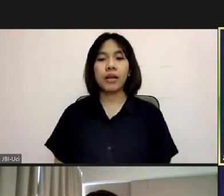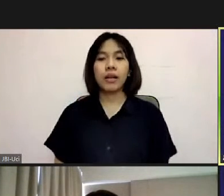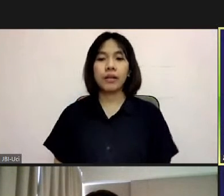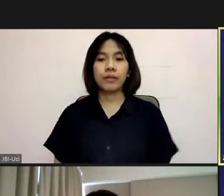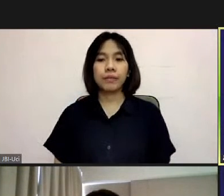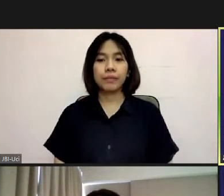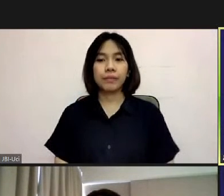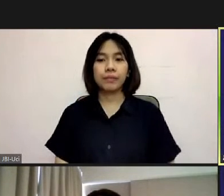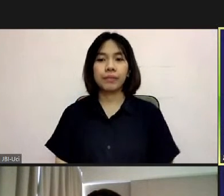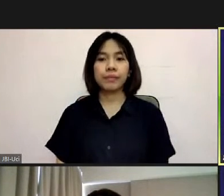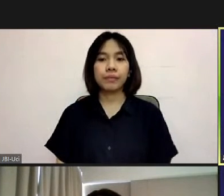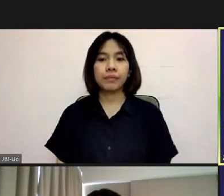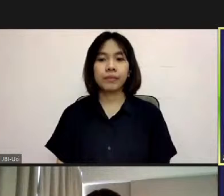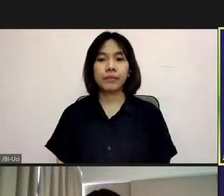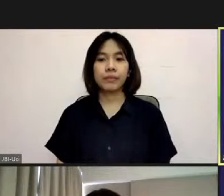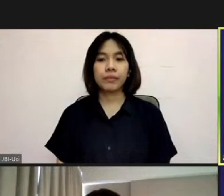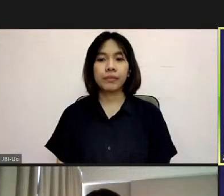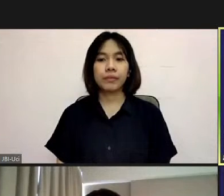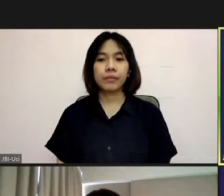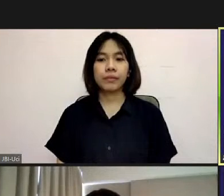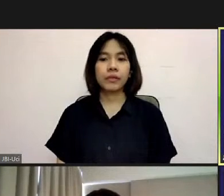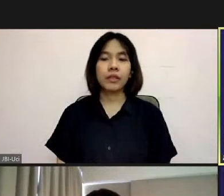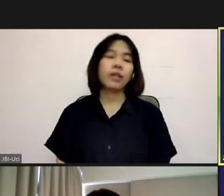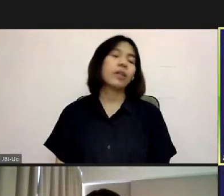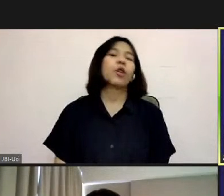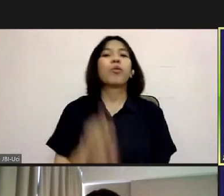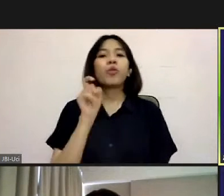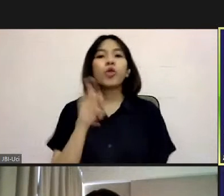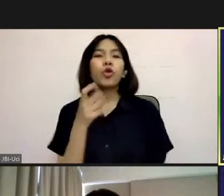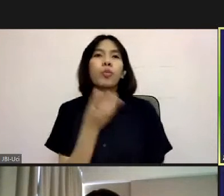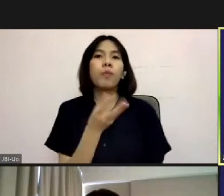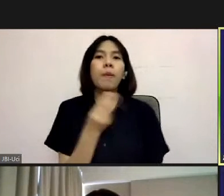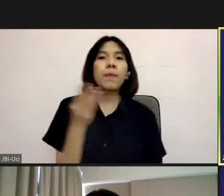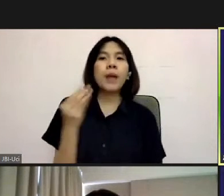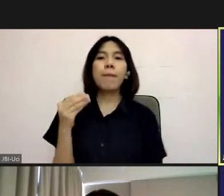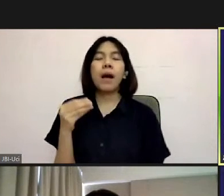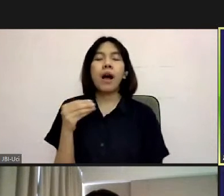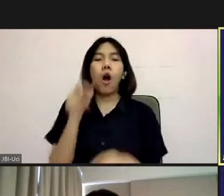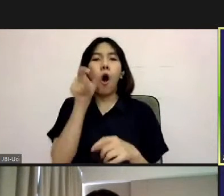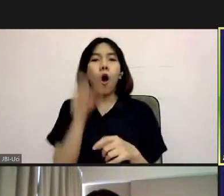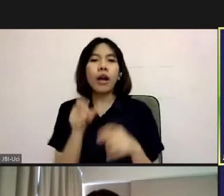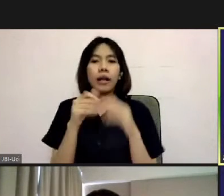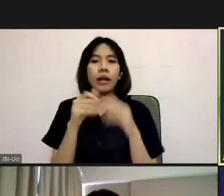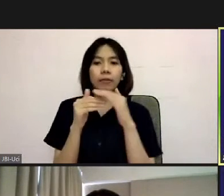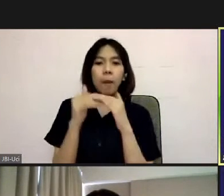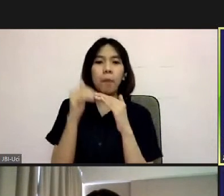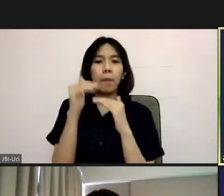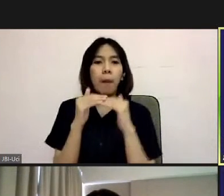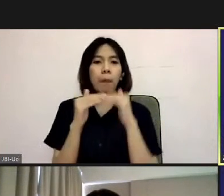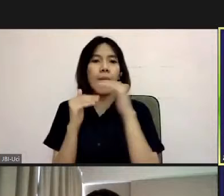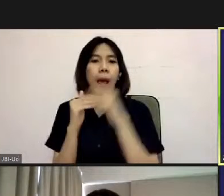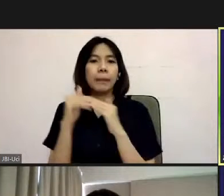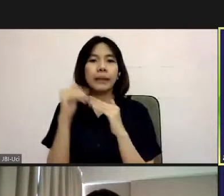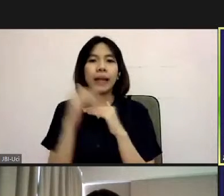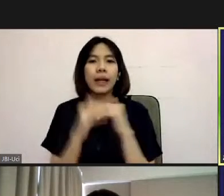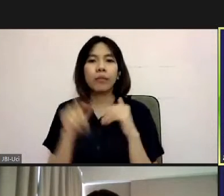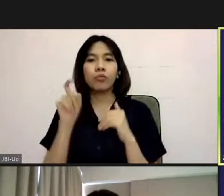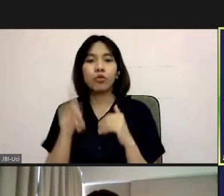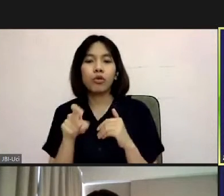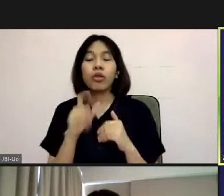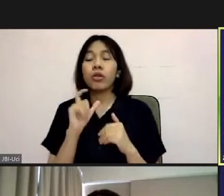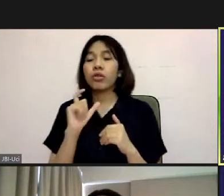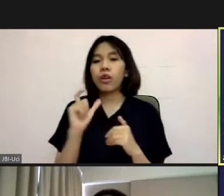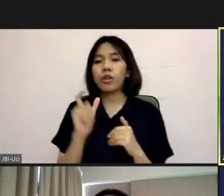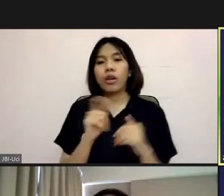your information is being safe, you need to layer between the communication,